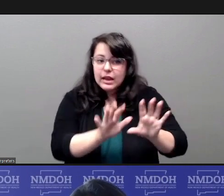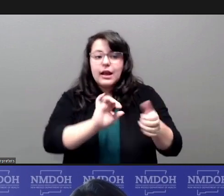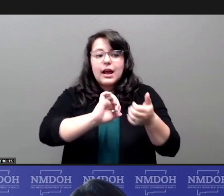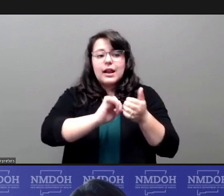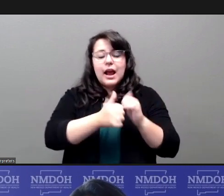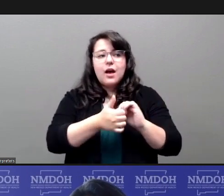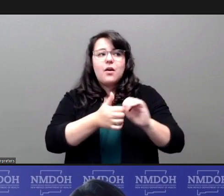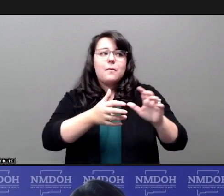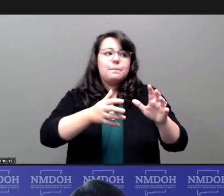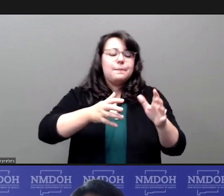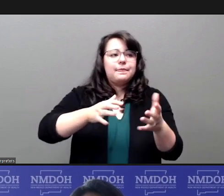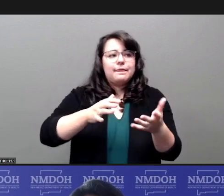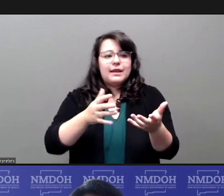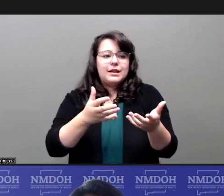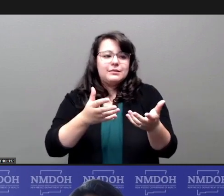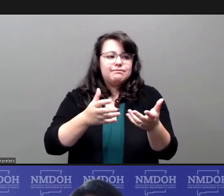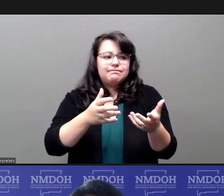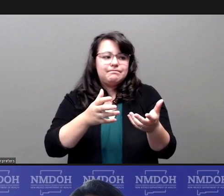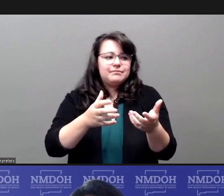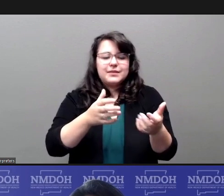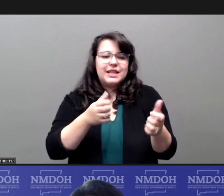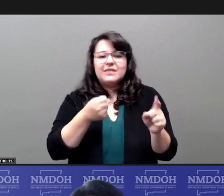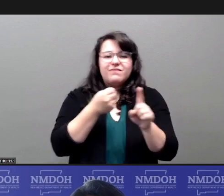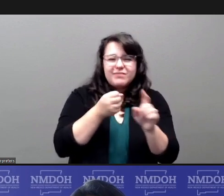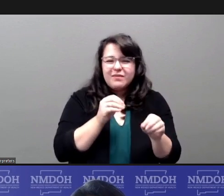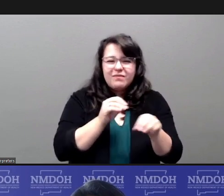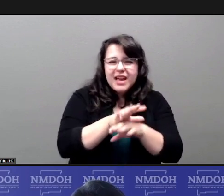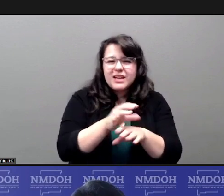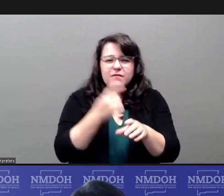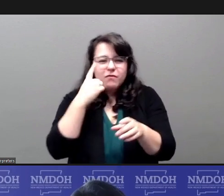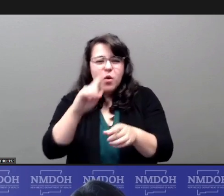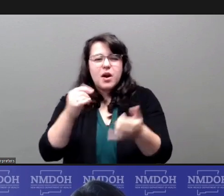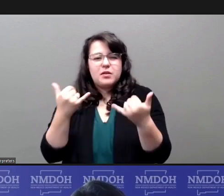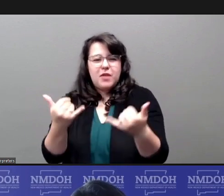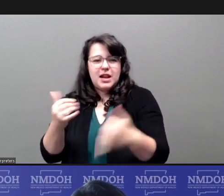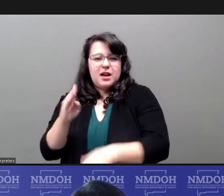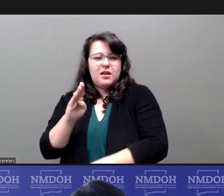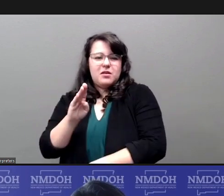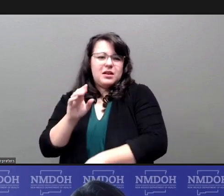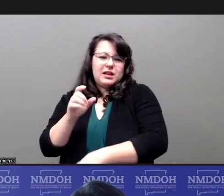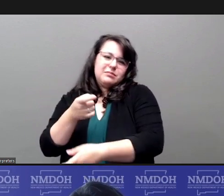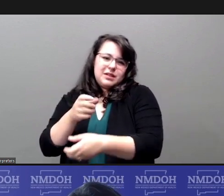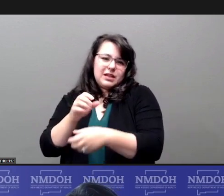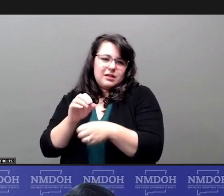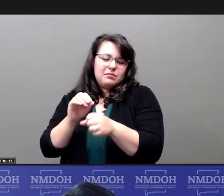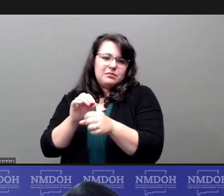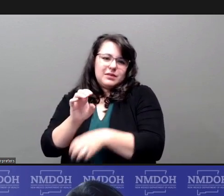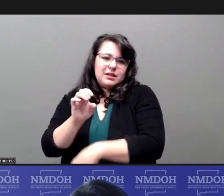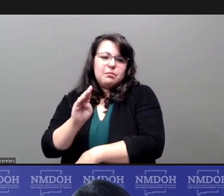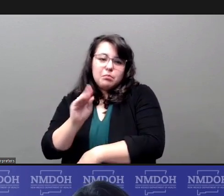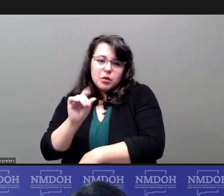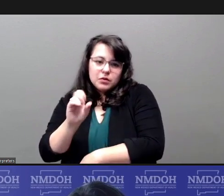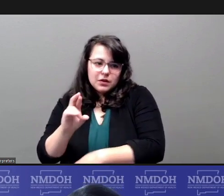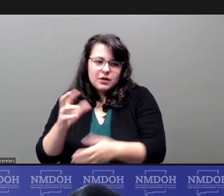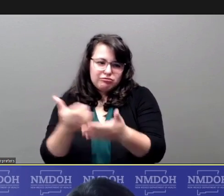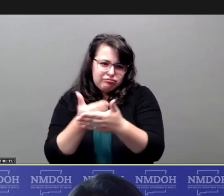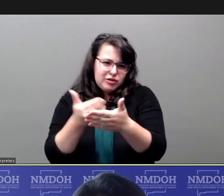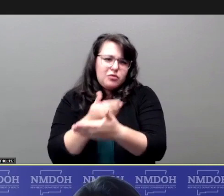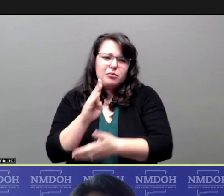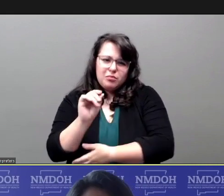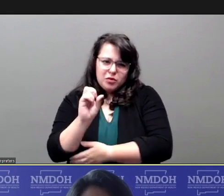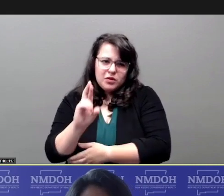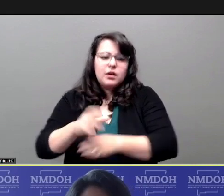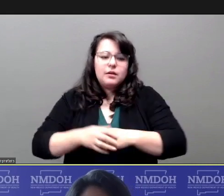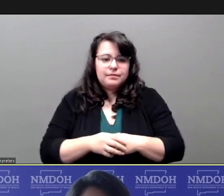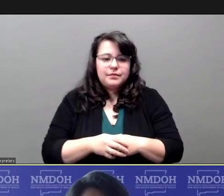current bivalent booster. I don't know, Laura, do you have any inside information from CDC about what they're thinking? I don't have